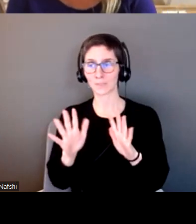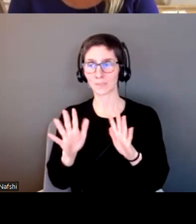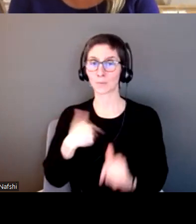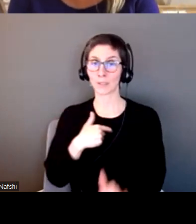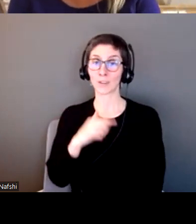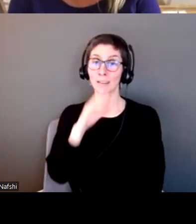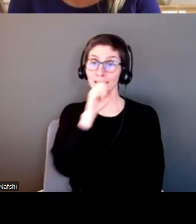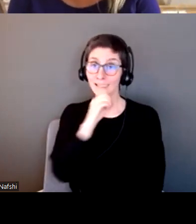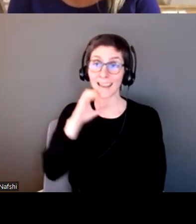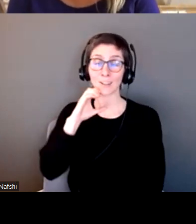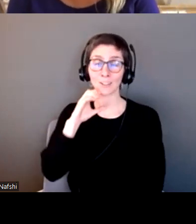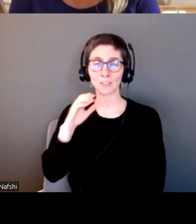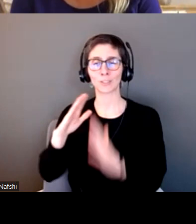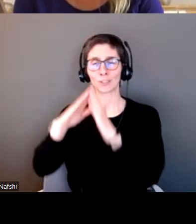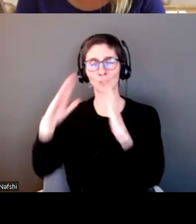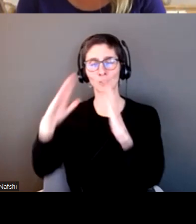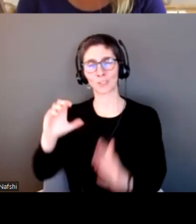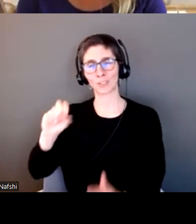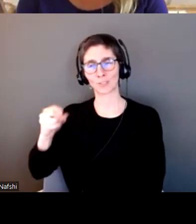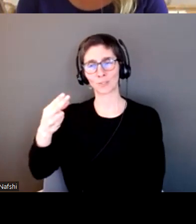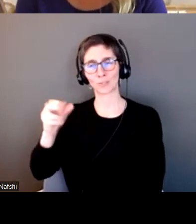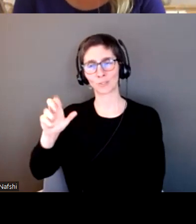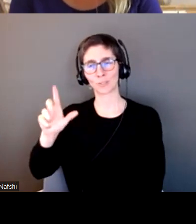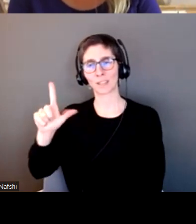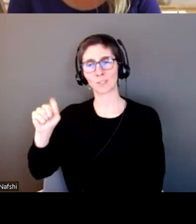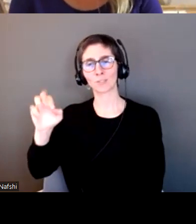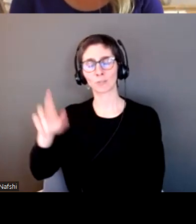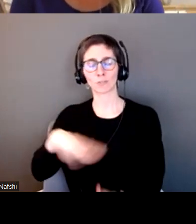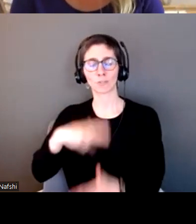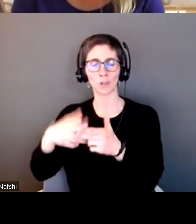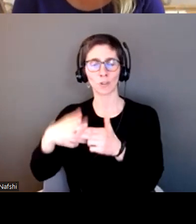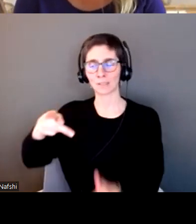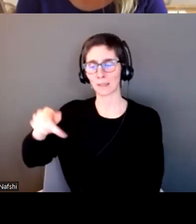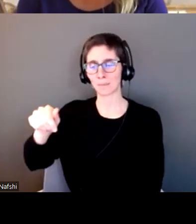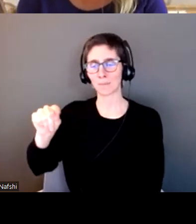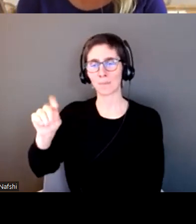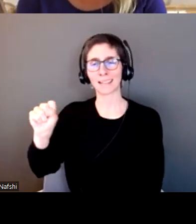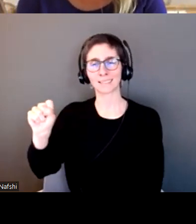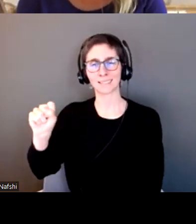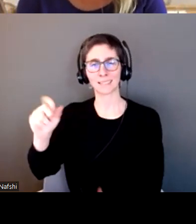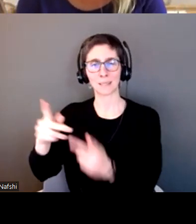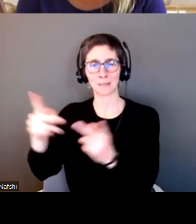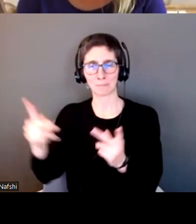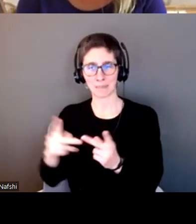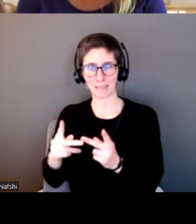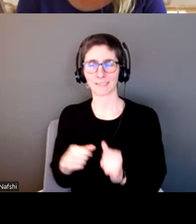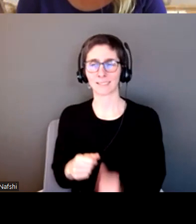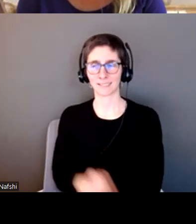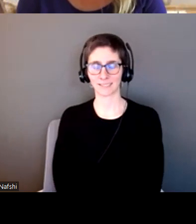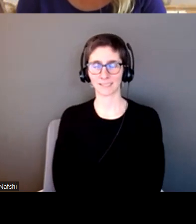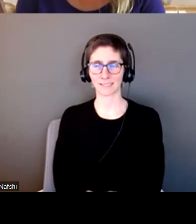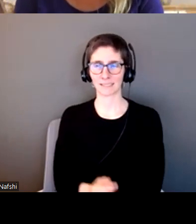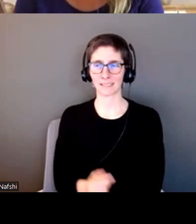shelter, called Pat's Place. Just to give you a little bit of background, because sometimes people wonder why the name.